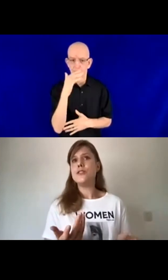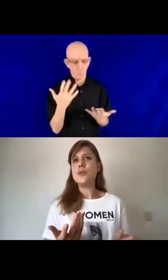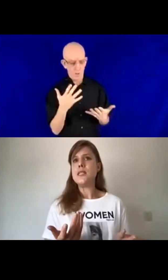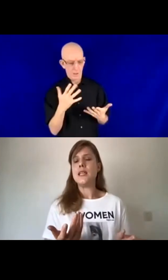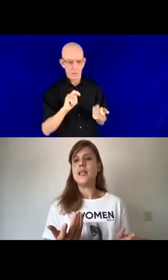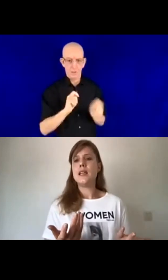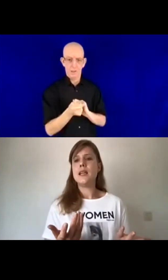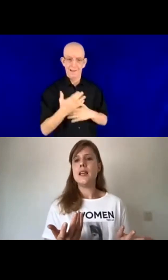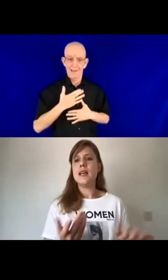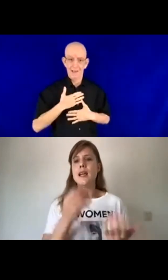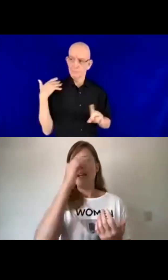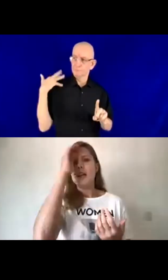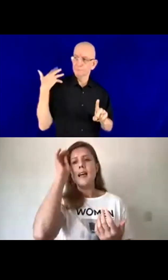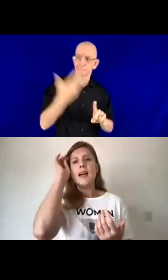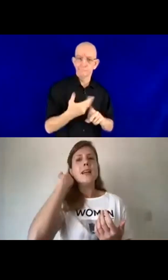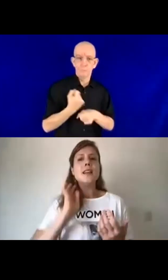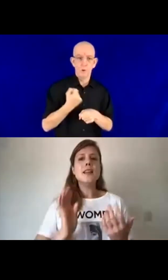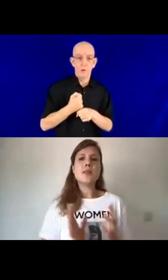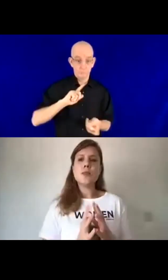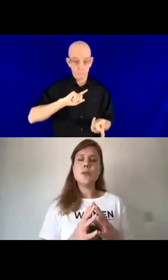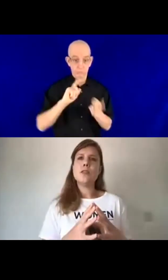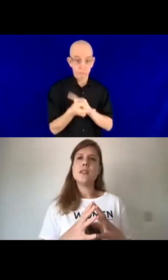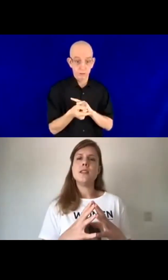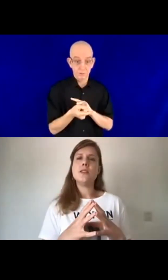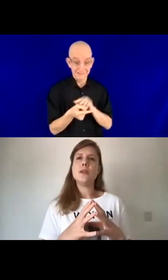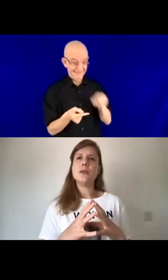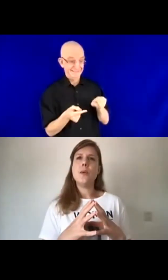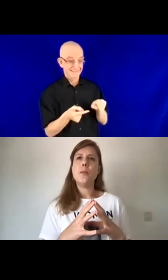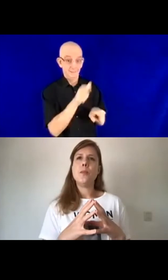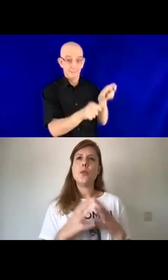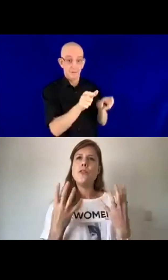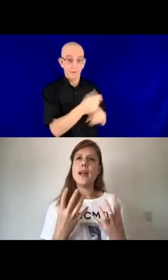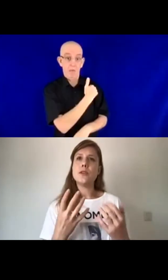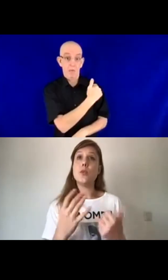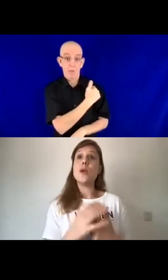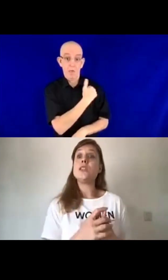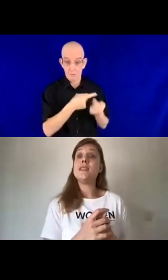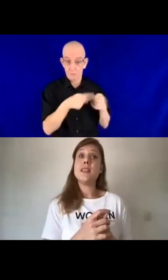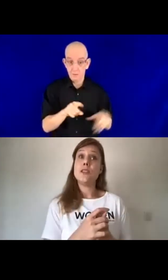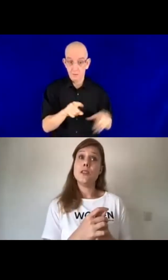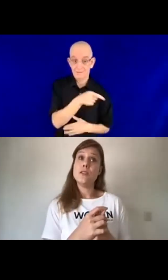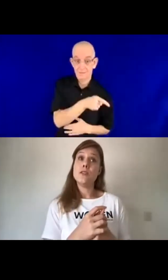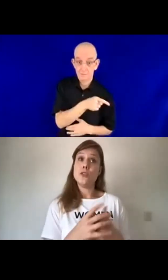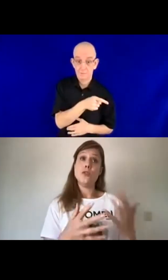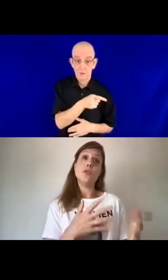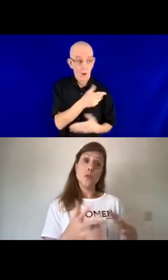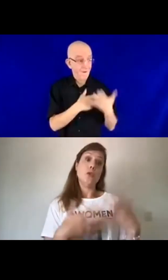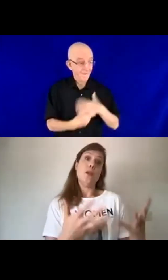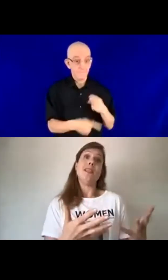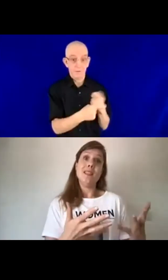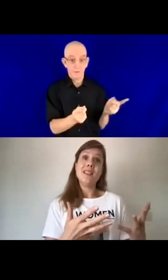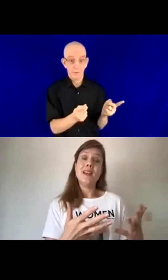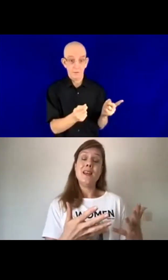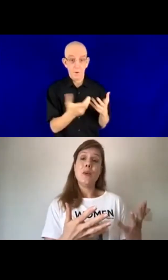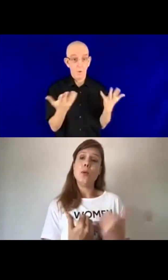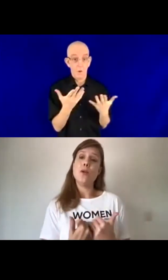of duty? And I think it's also interesting to reflect on which decisions to do what we